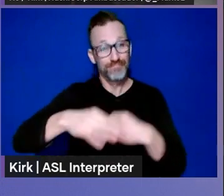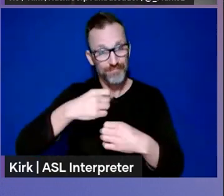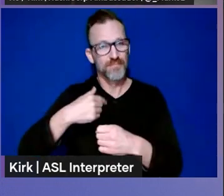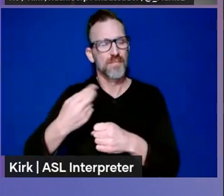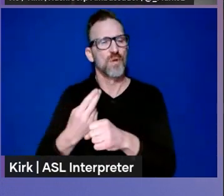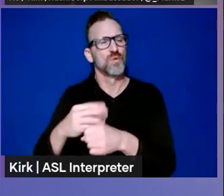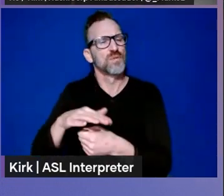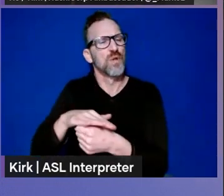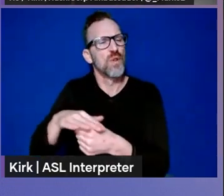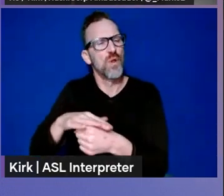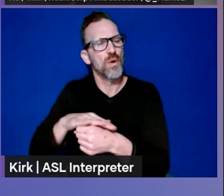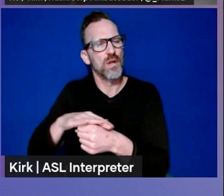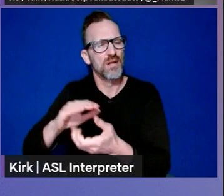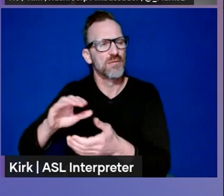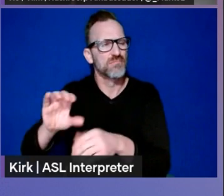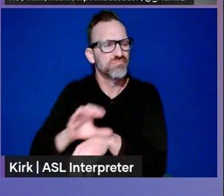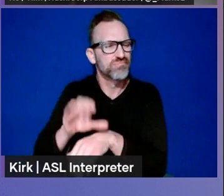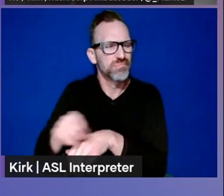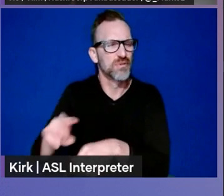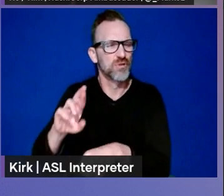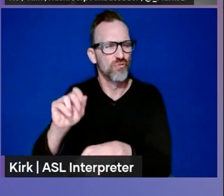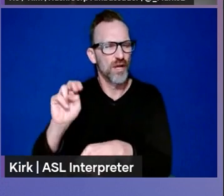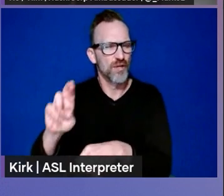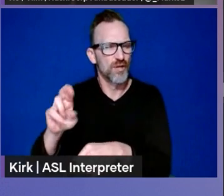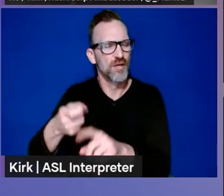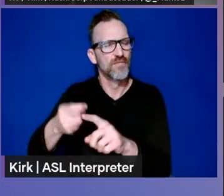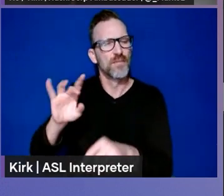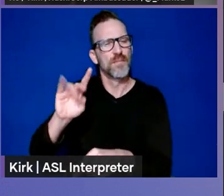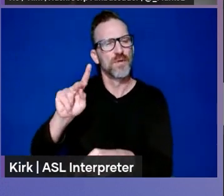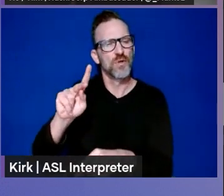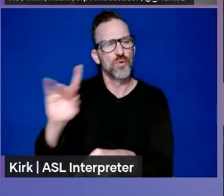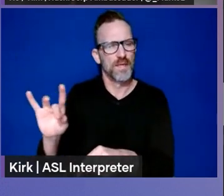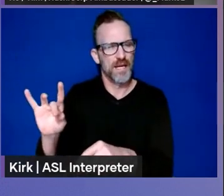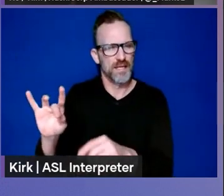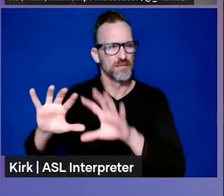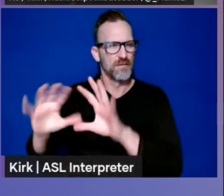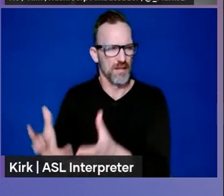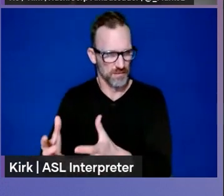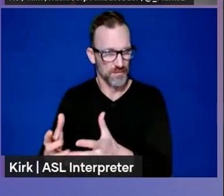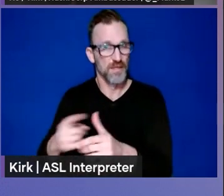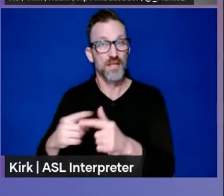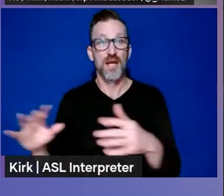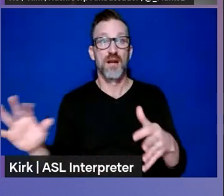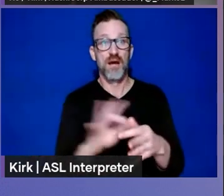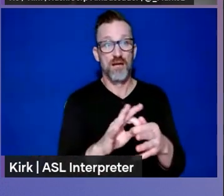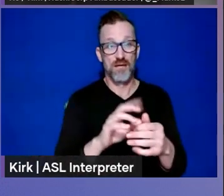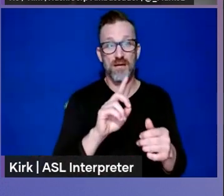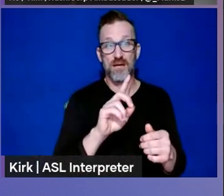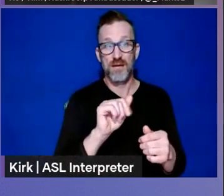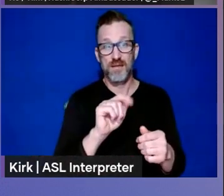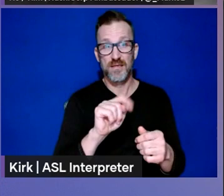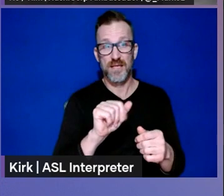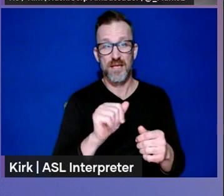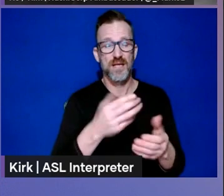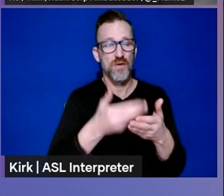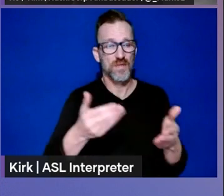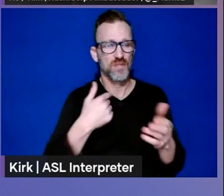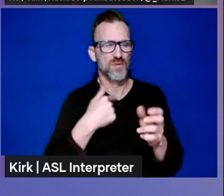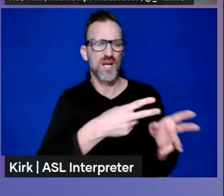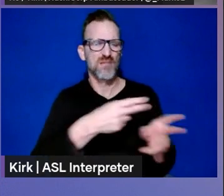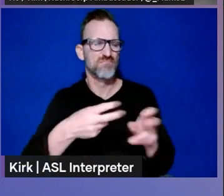in my Kubernetes cluster. Then you can actually hook it up to data resource. In this case, I'm just hooking it up to my Git repo,